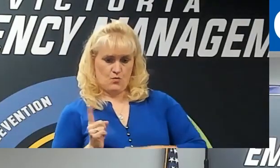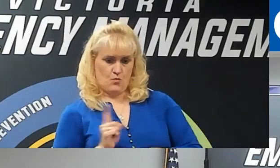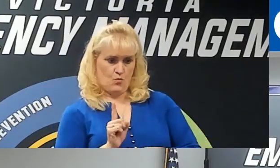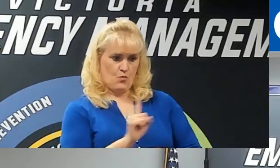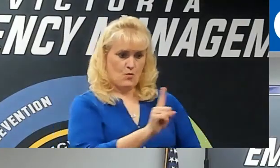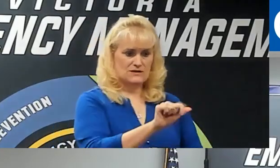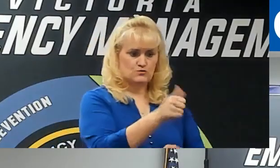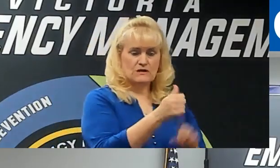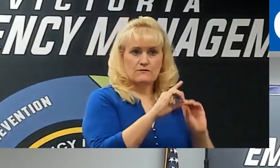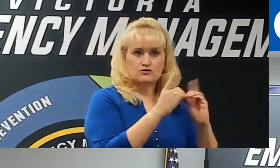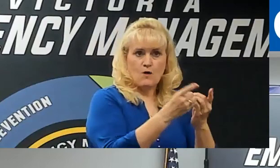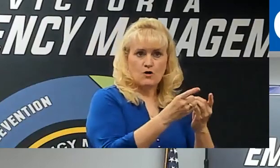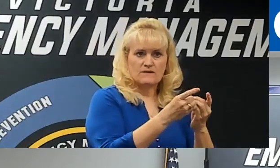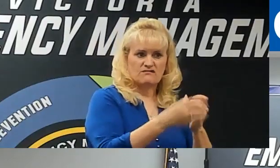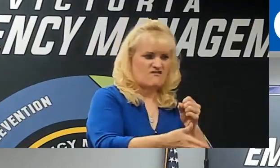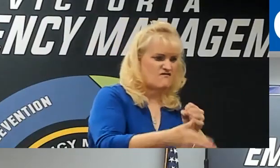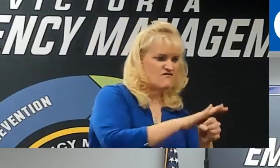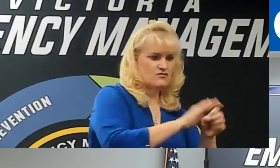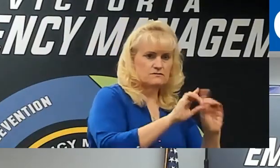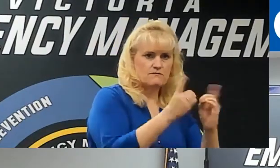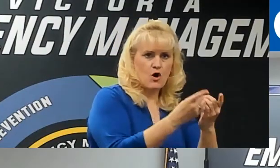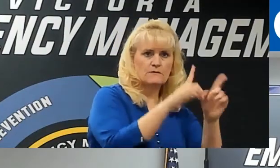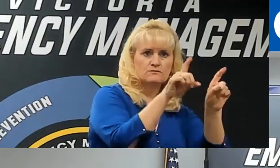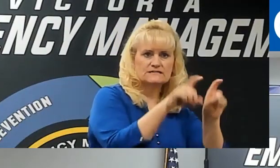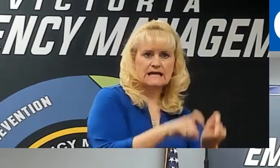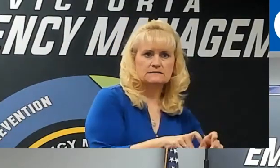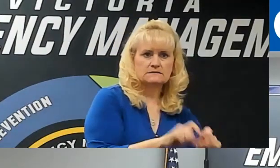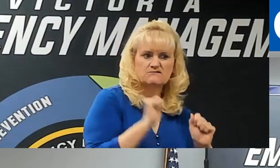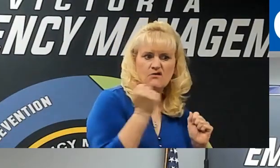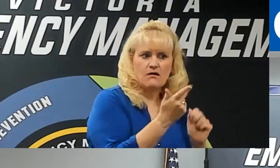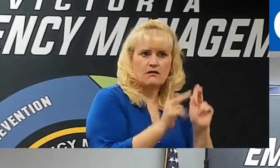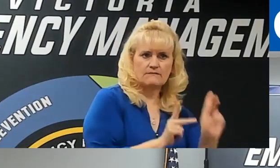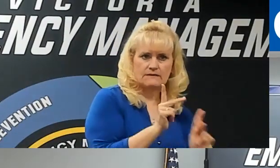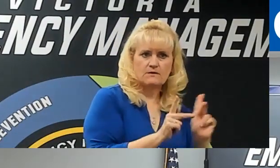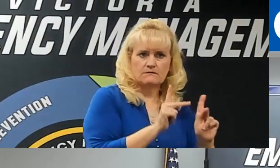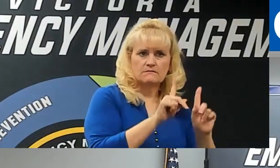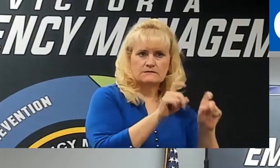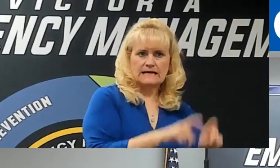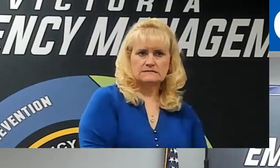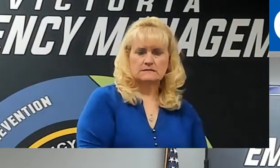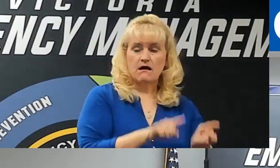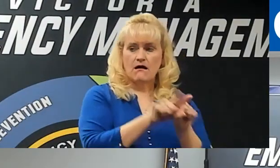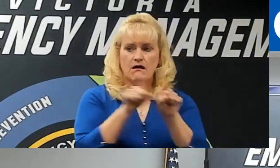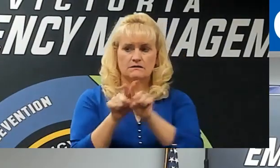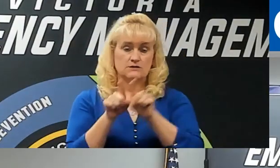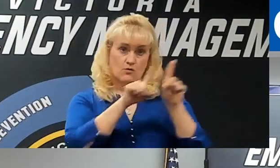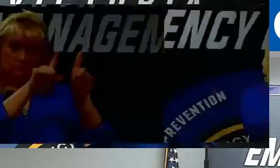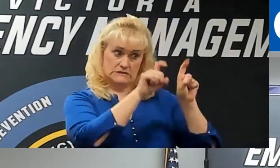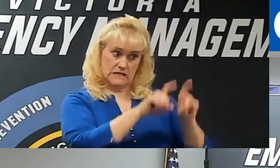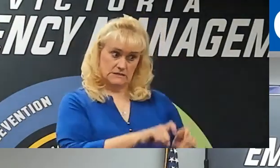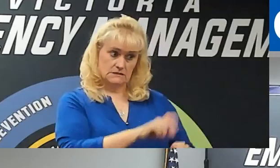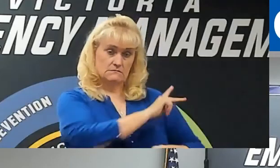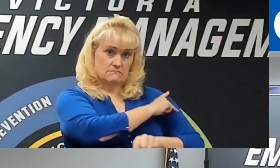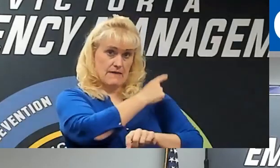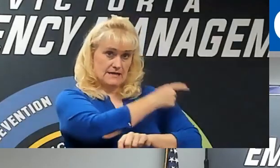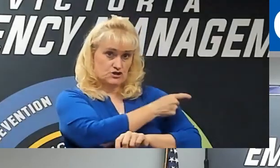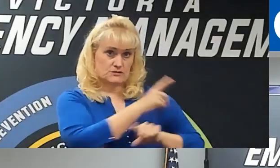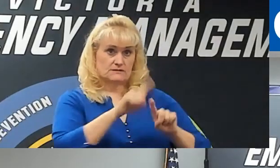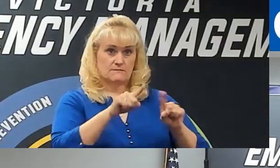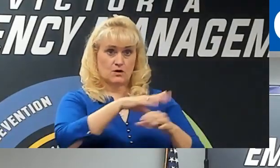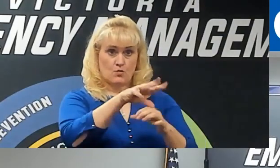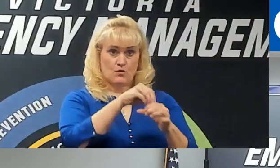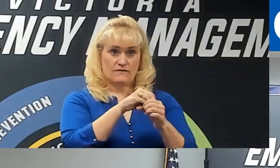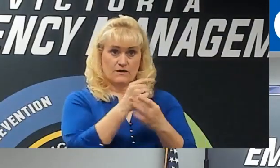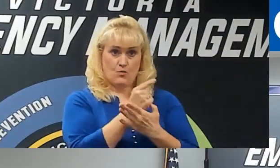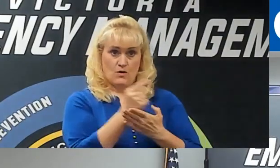tested. So they were very extensive and very thorough. And I'll tell you something else they're doing is that they tested all these patients, but within a week they're all